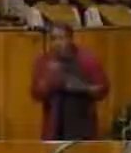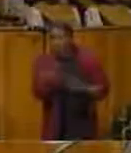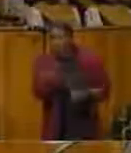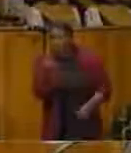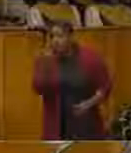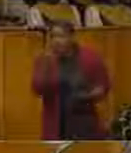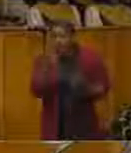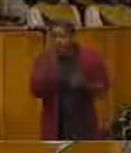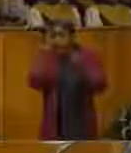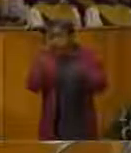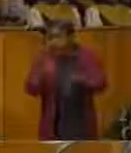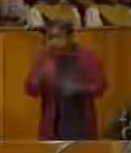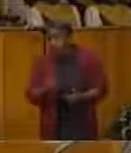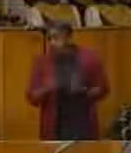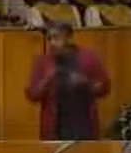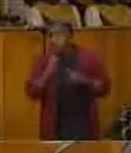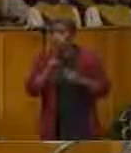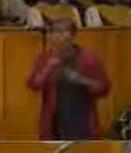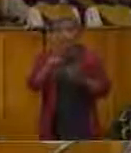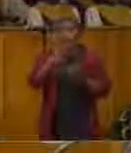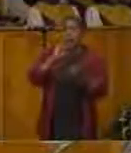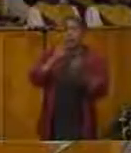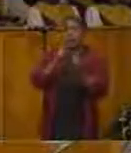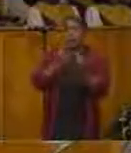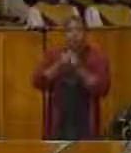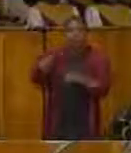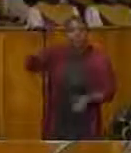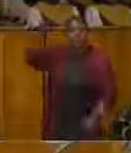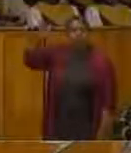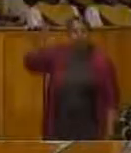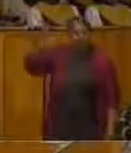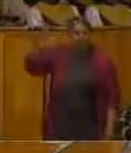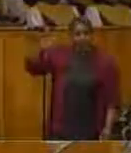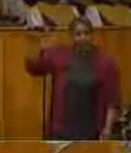in your life that can compete with God.